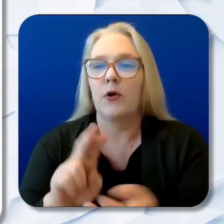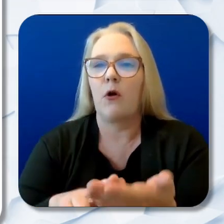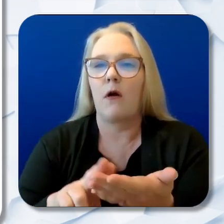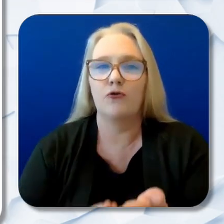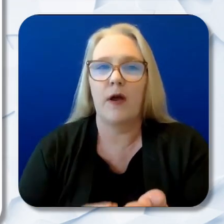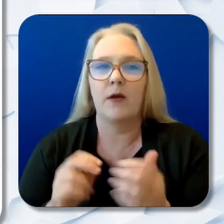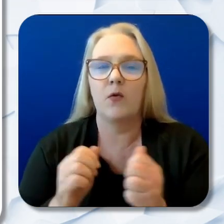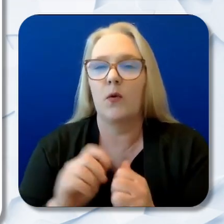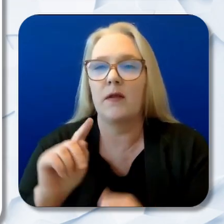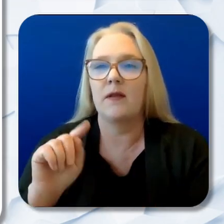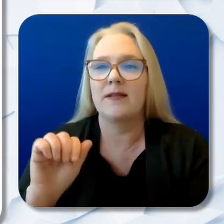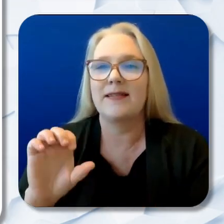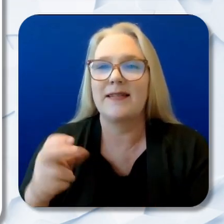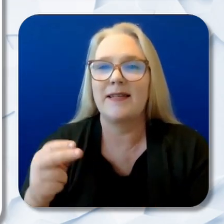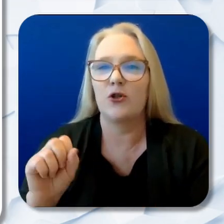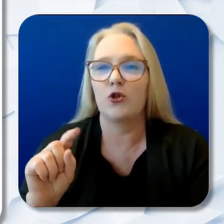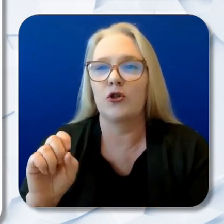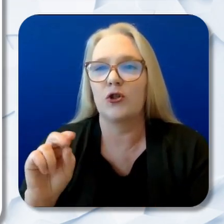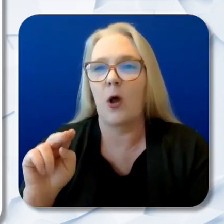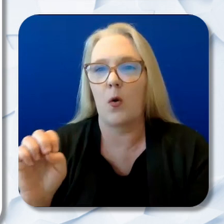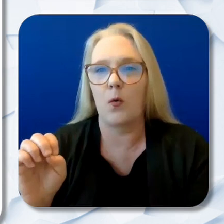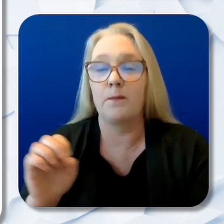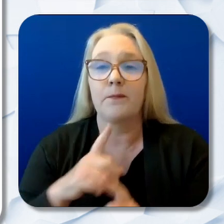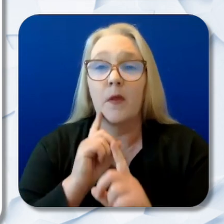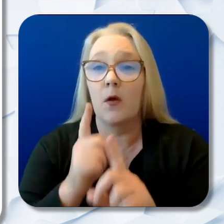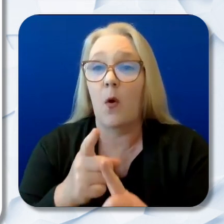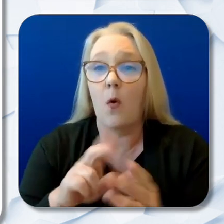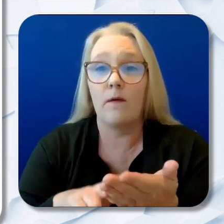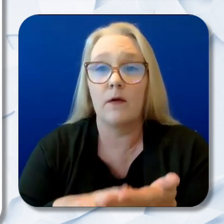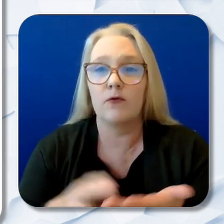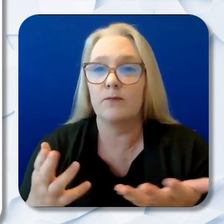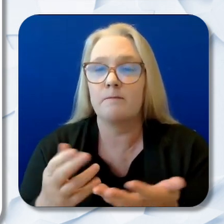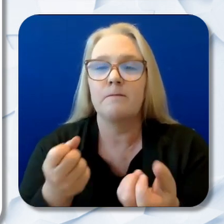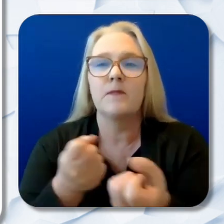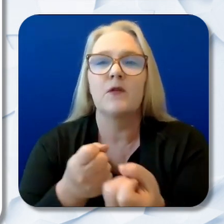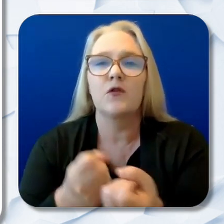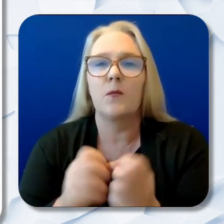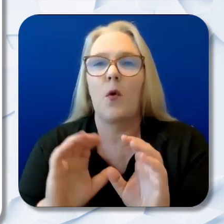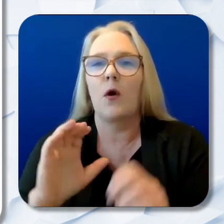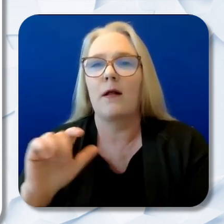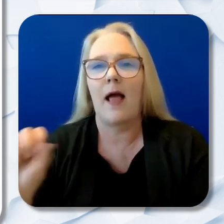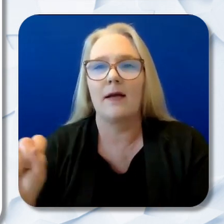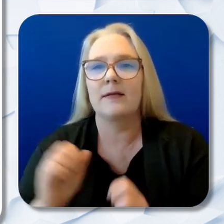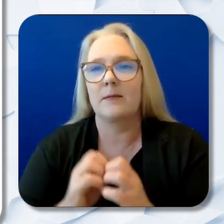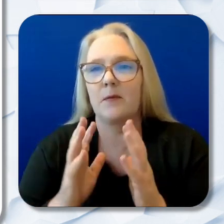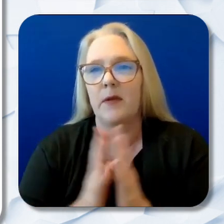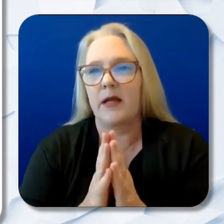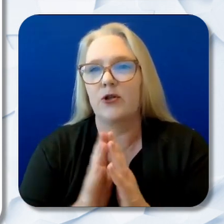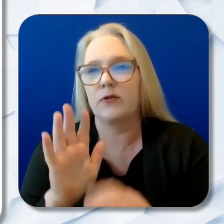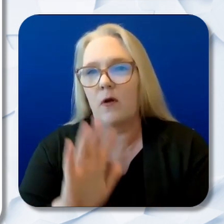contract with Teachstone. The goal of the contract is to support class implementation across the